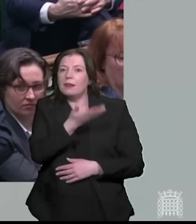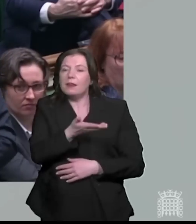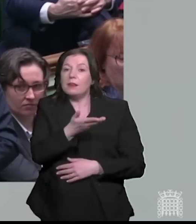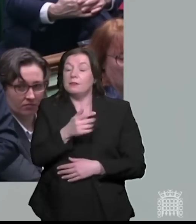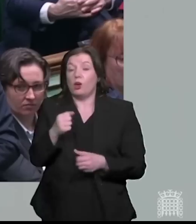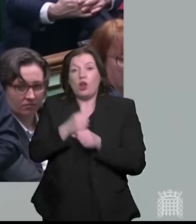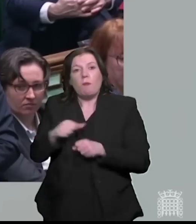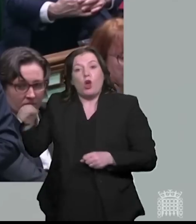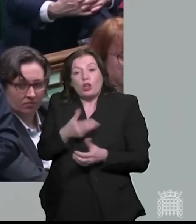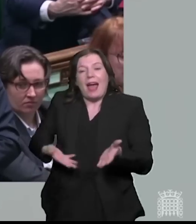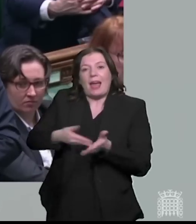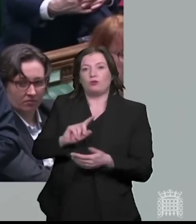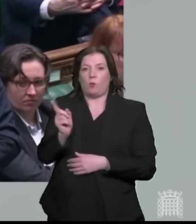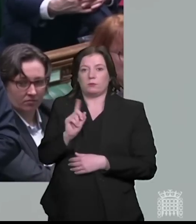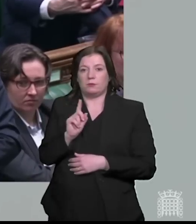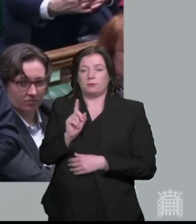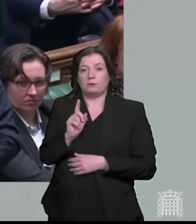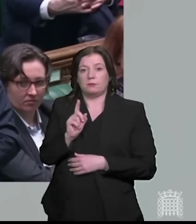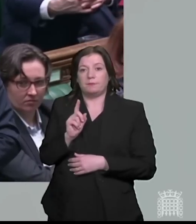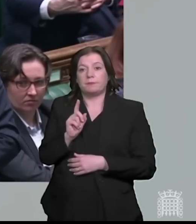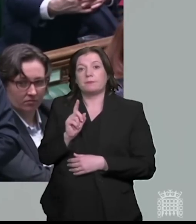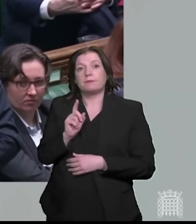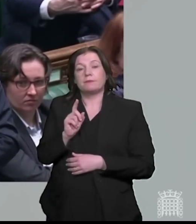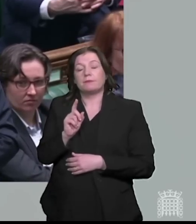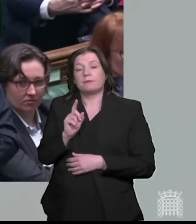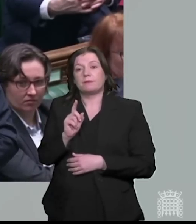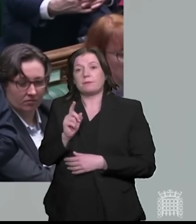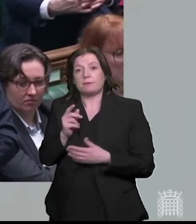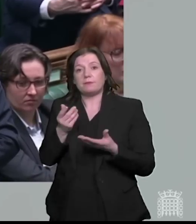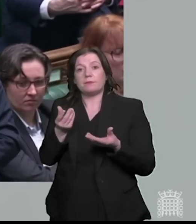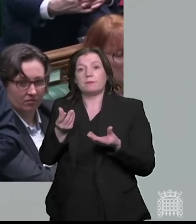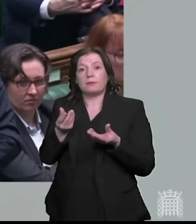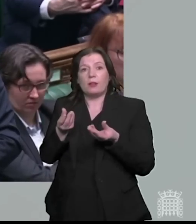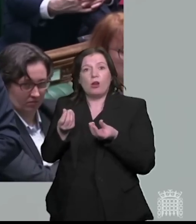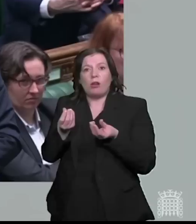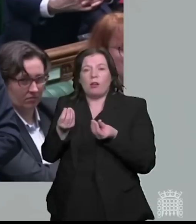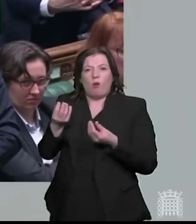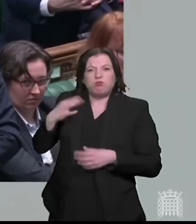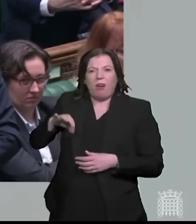further by mandating the regulators to stop the blatant price gouging and